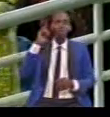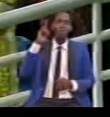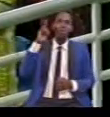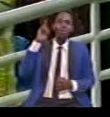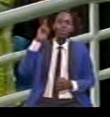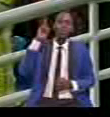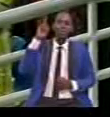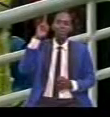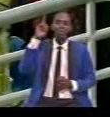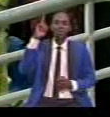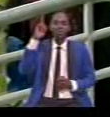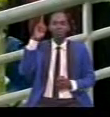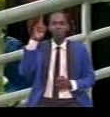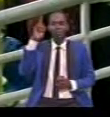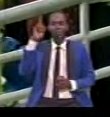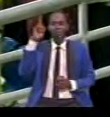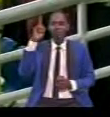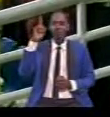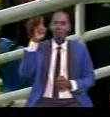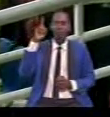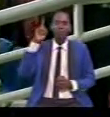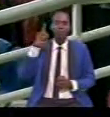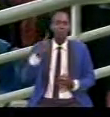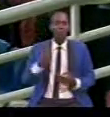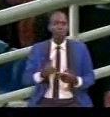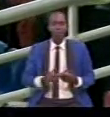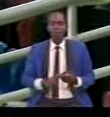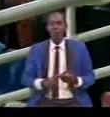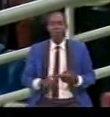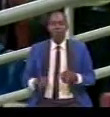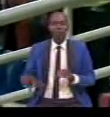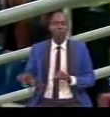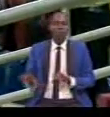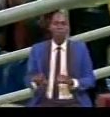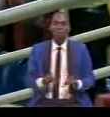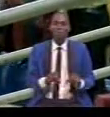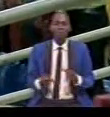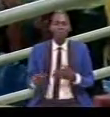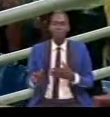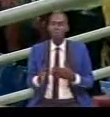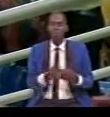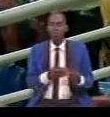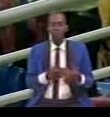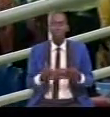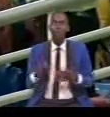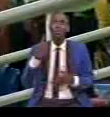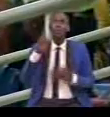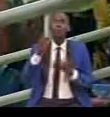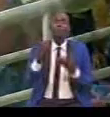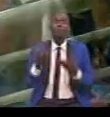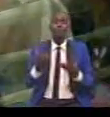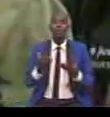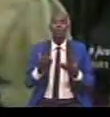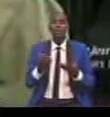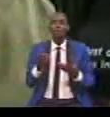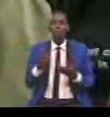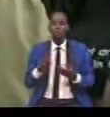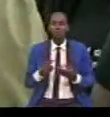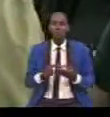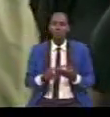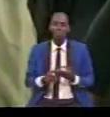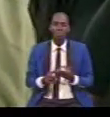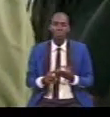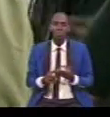You. Sing it out. To do whatever. To do whatever You want